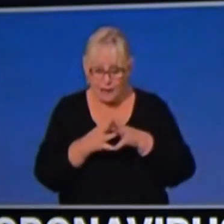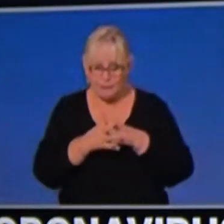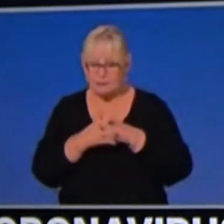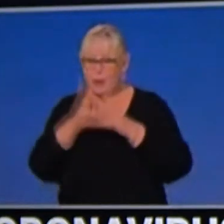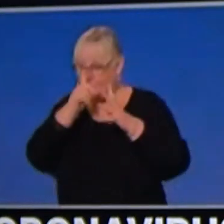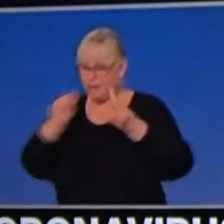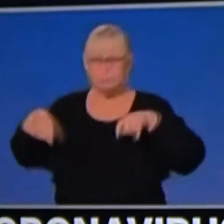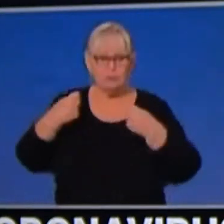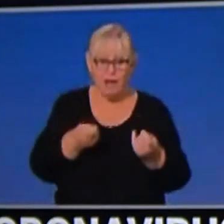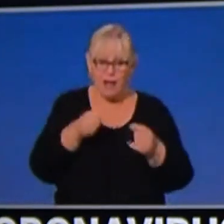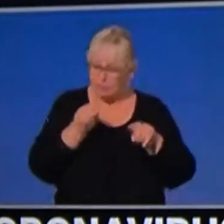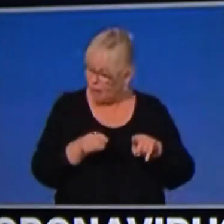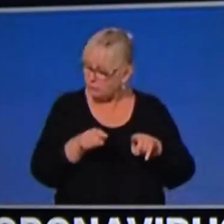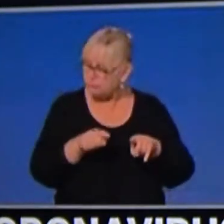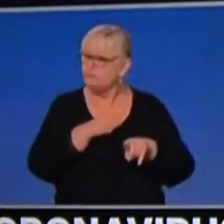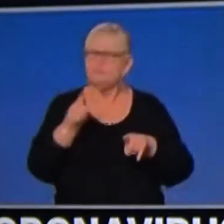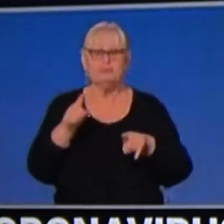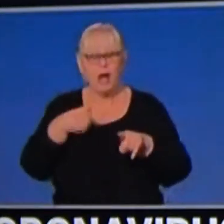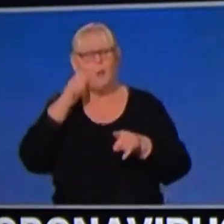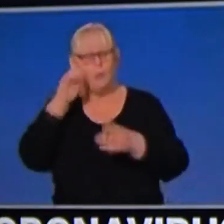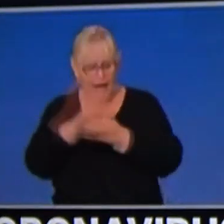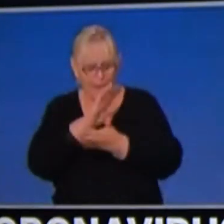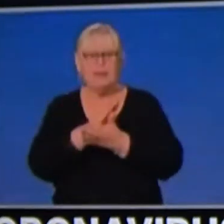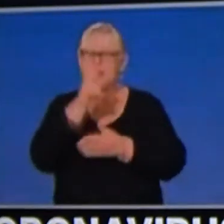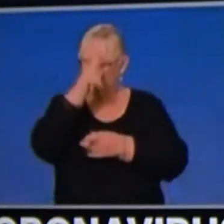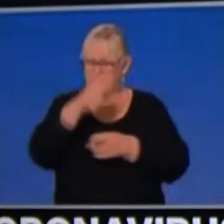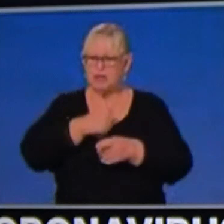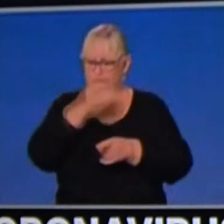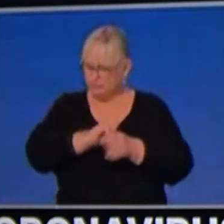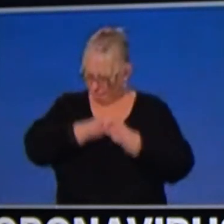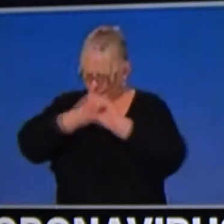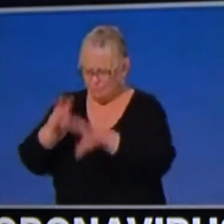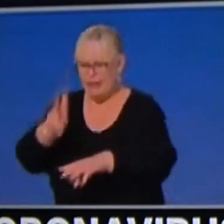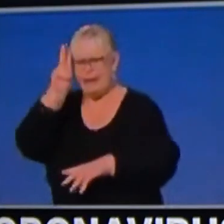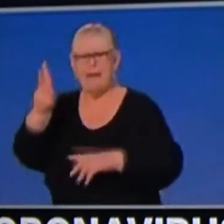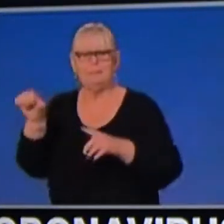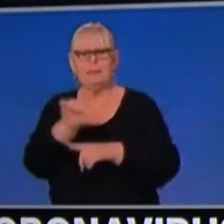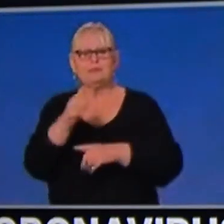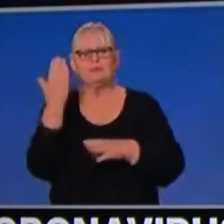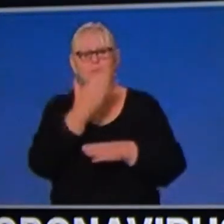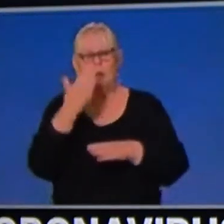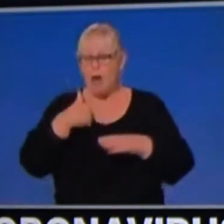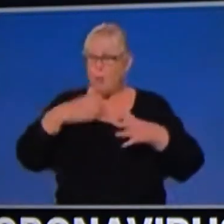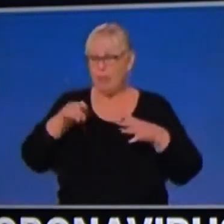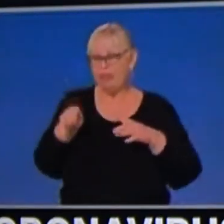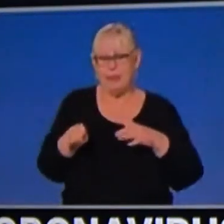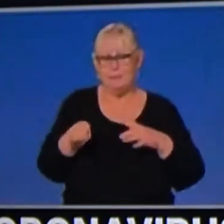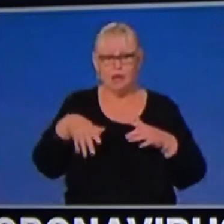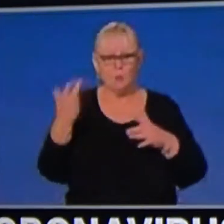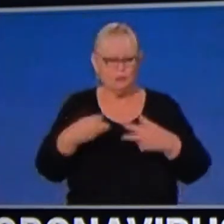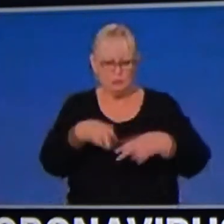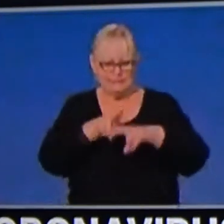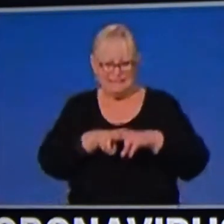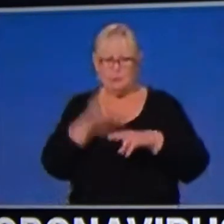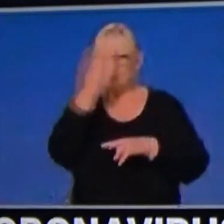can deliver that for them, then I will happily have them back there in a heartbeat. That's what I want them to do. I don't want them to just go sit in